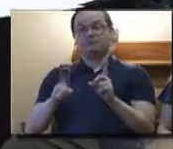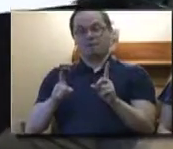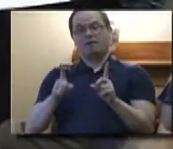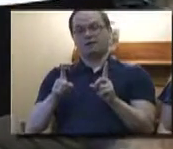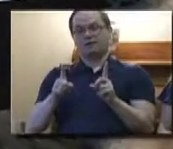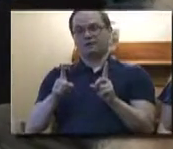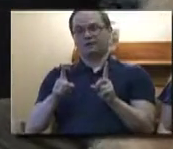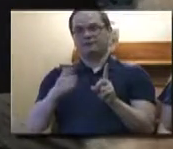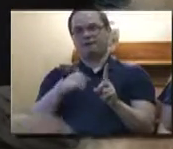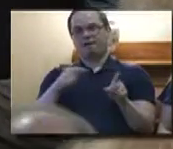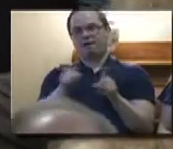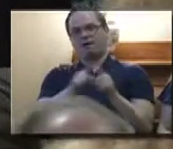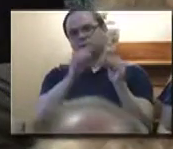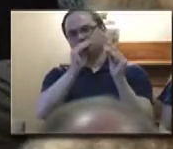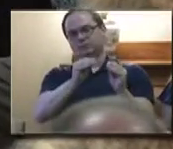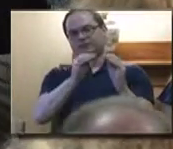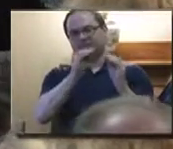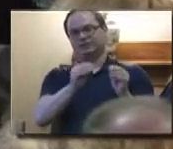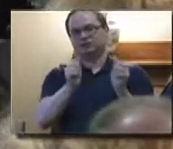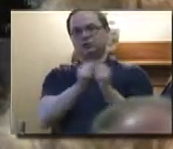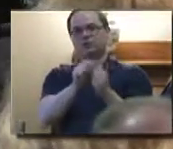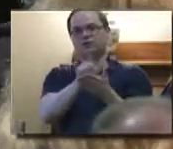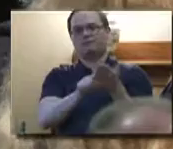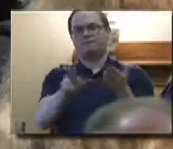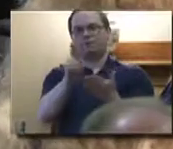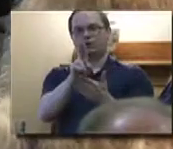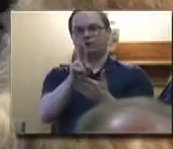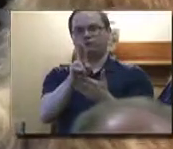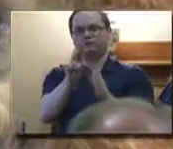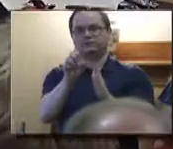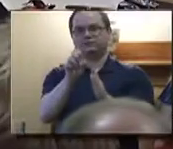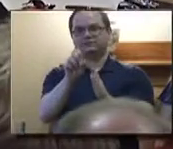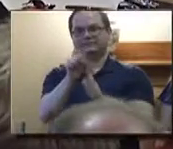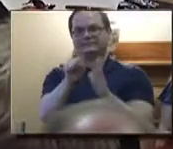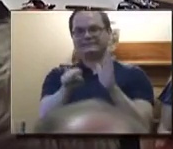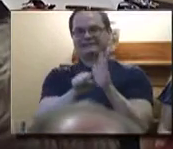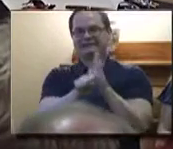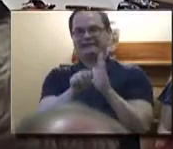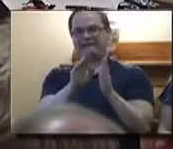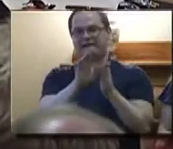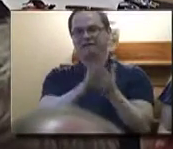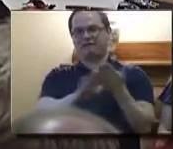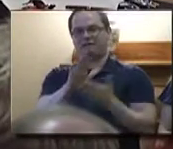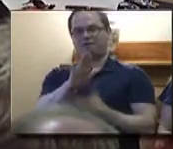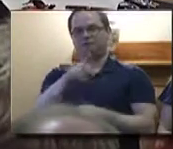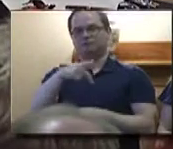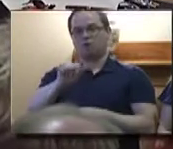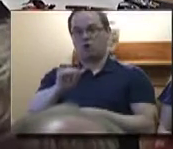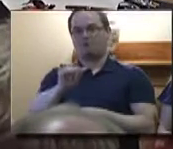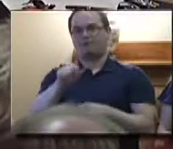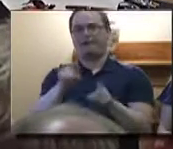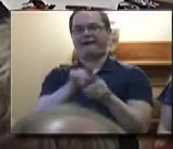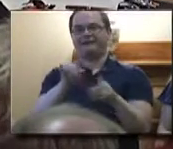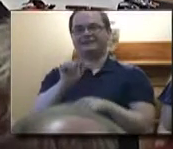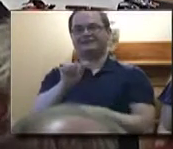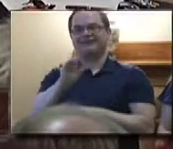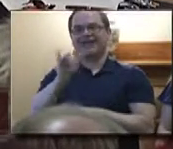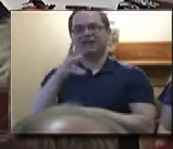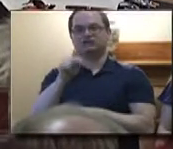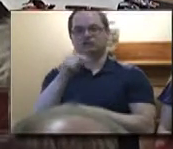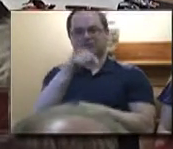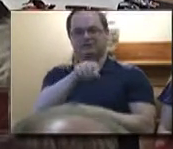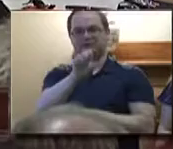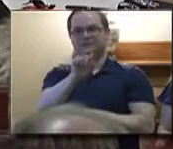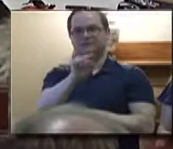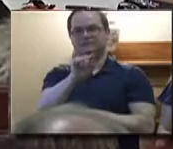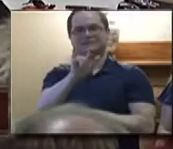also teach with Lamar State College, Port Arthur, as an adjunct at the Stiles. And they have